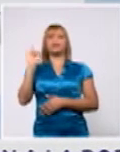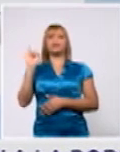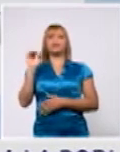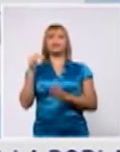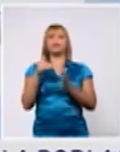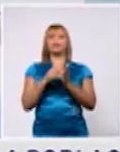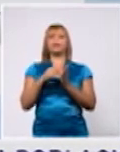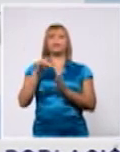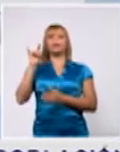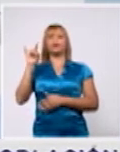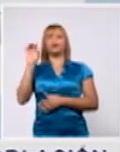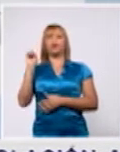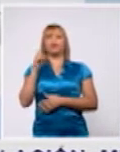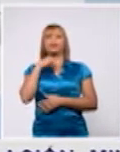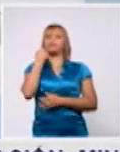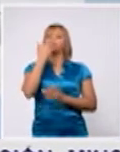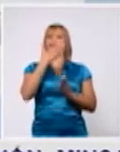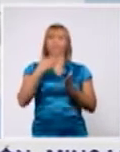the